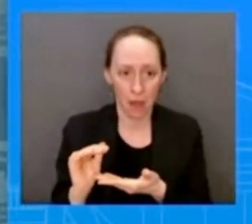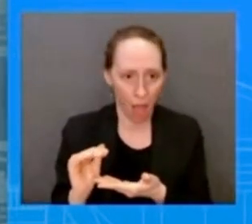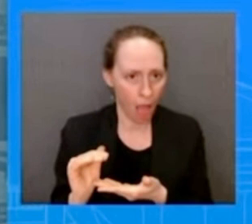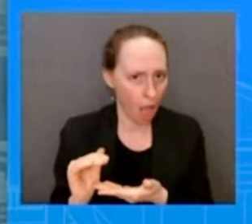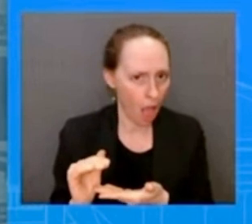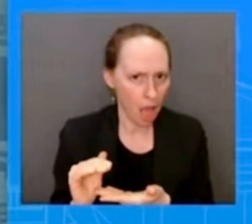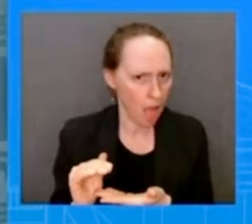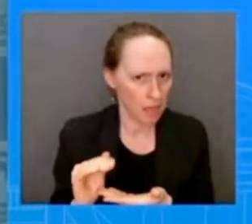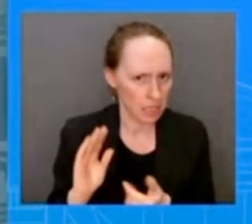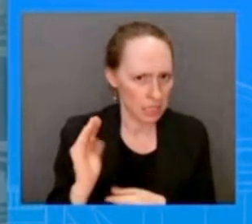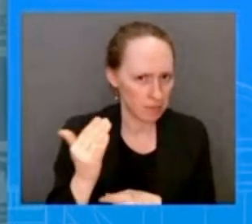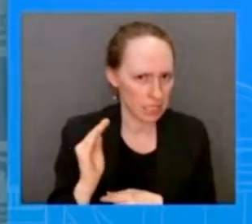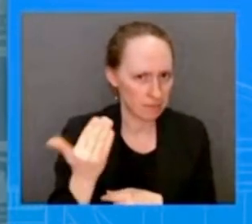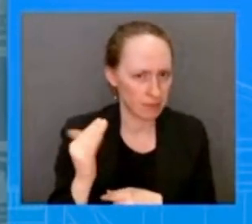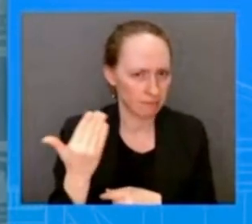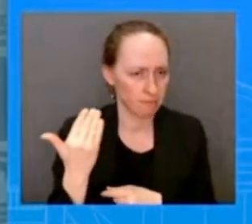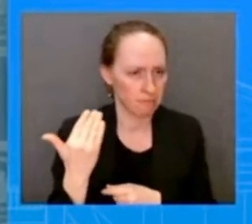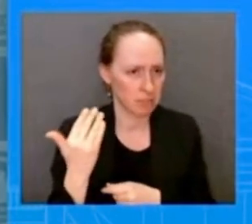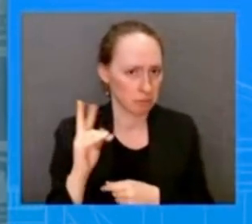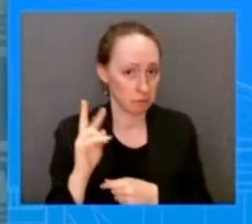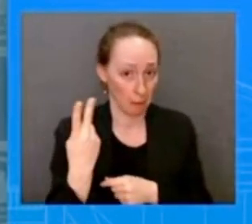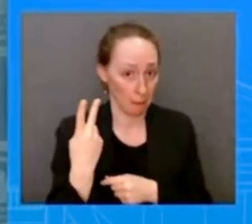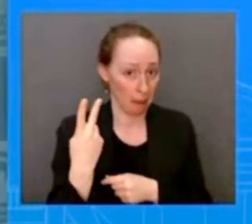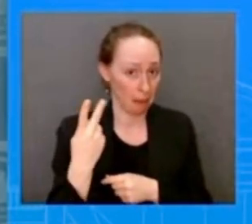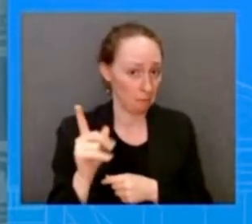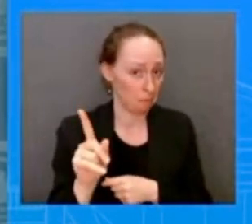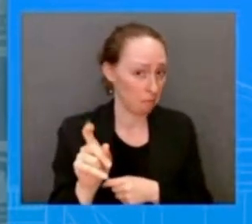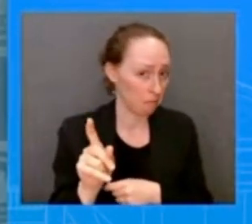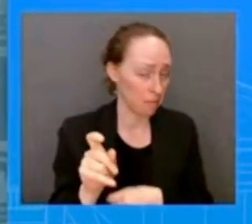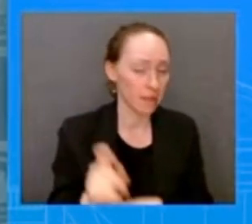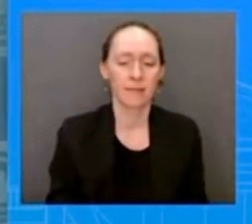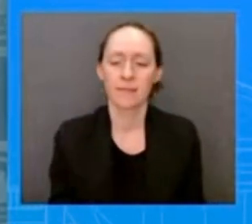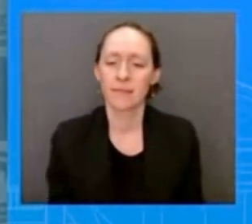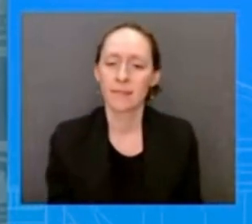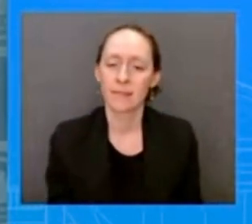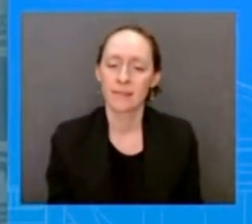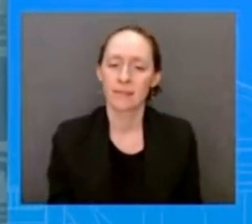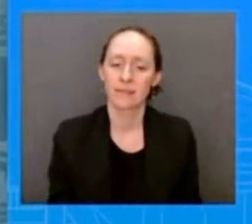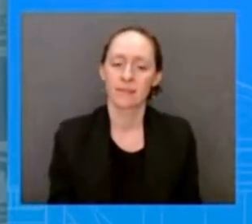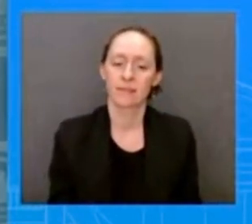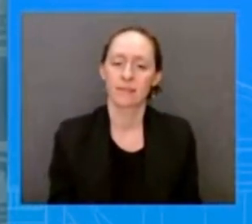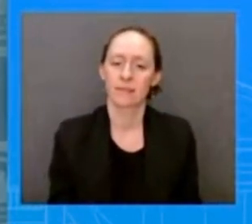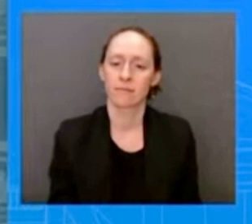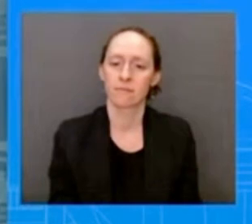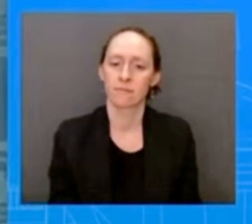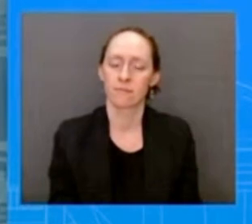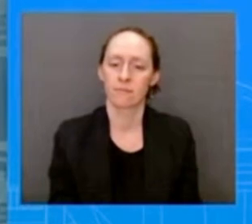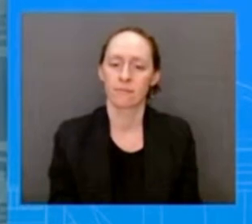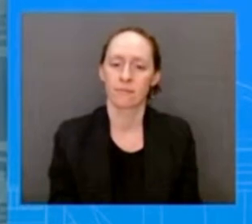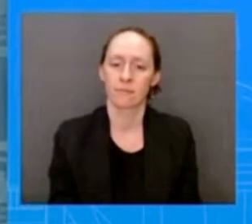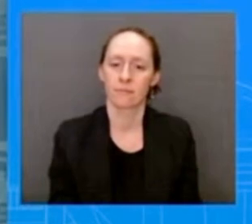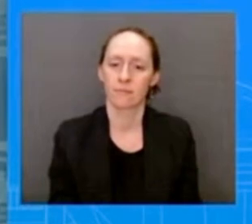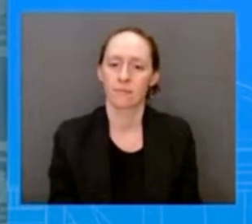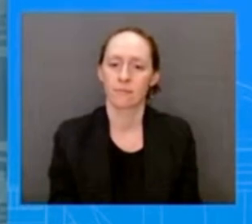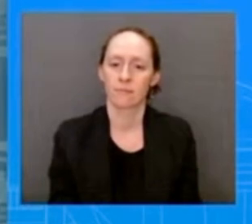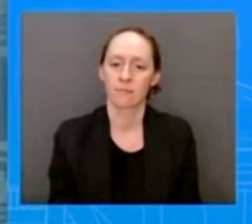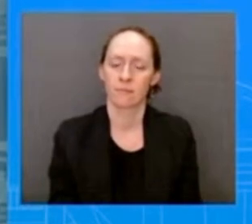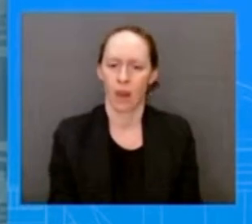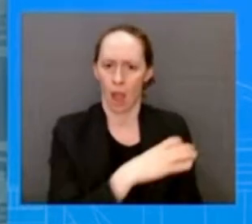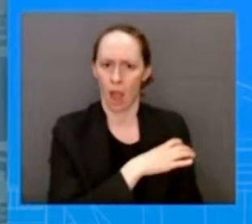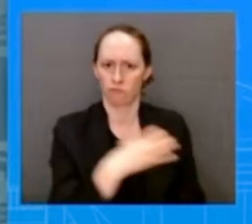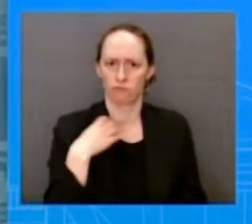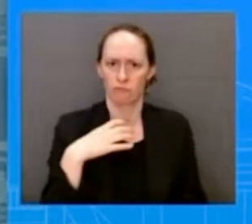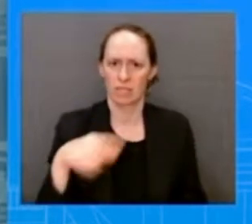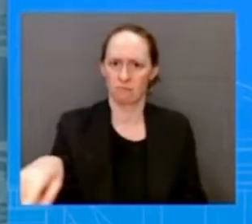There already had been consequences because, as you know, Congress took action to limit arms sales to Saudi Arabia. But we noted